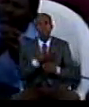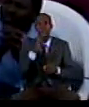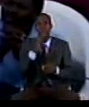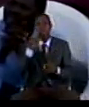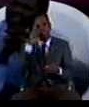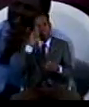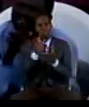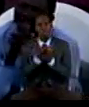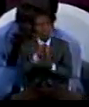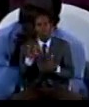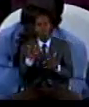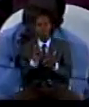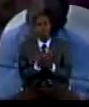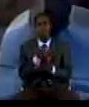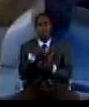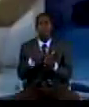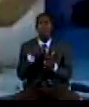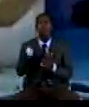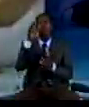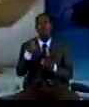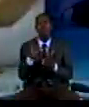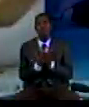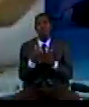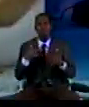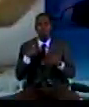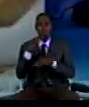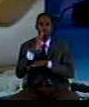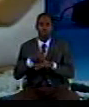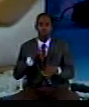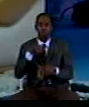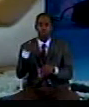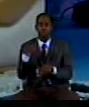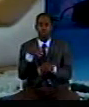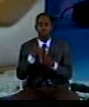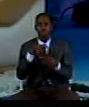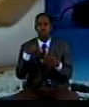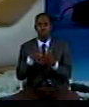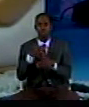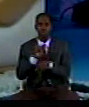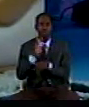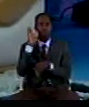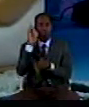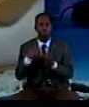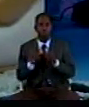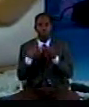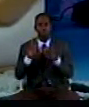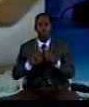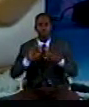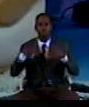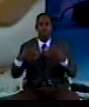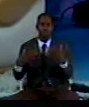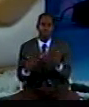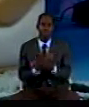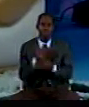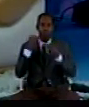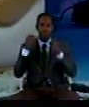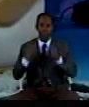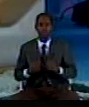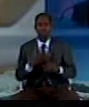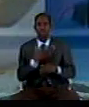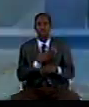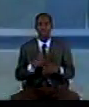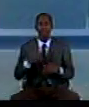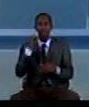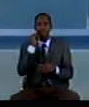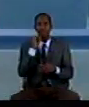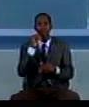that this God that has called you into this commission will continually renew your strength and daily will give you